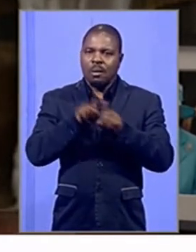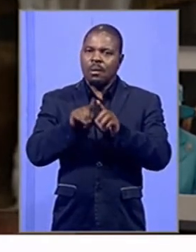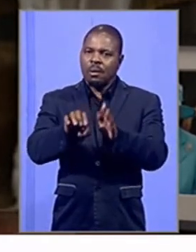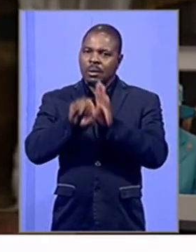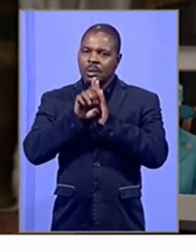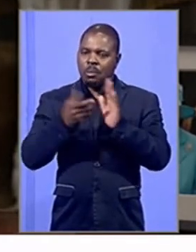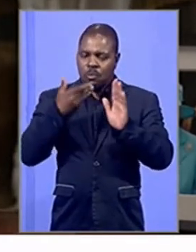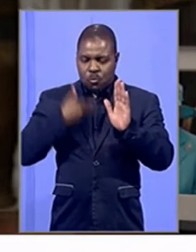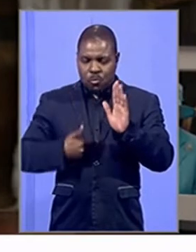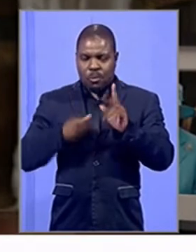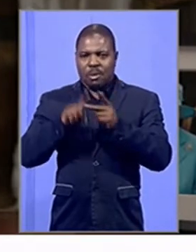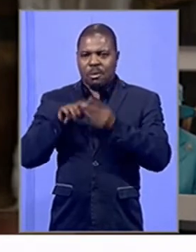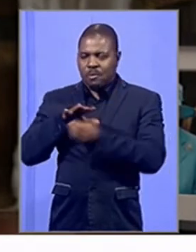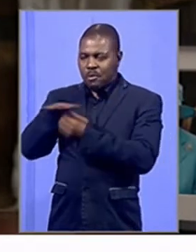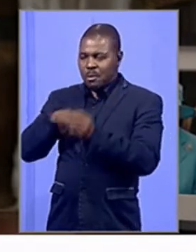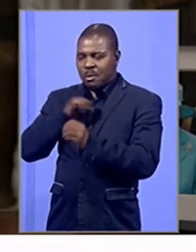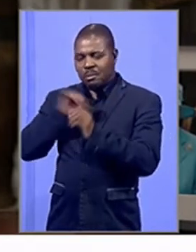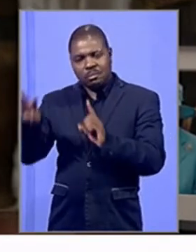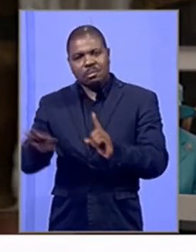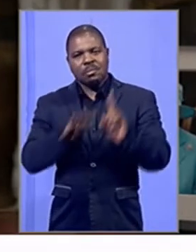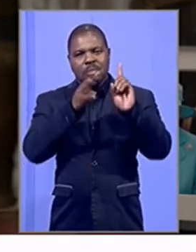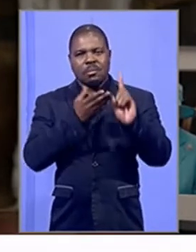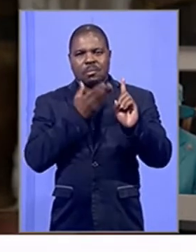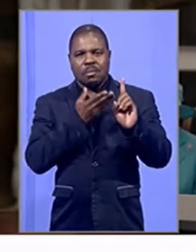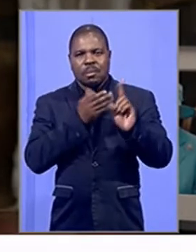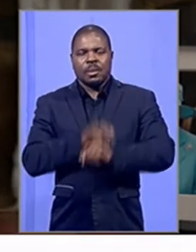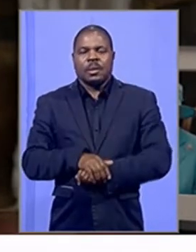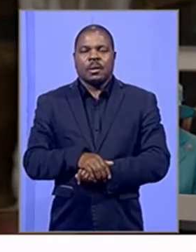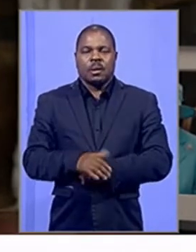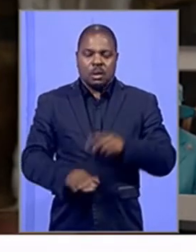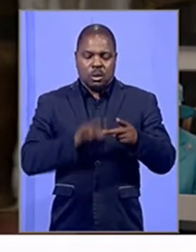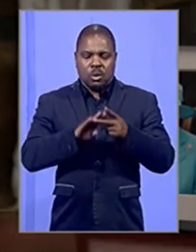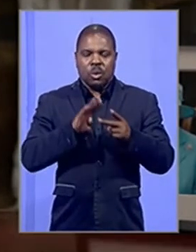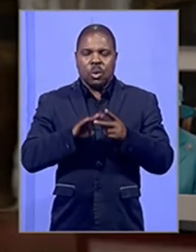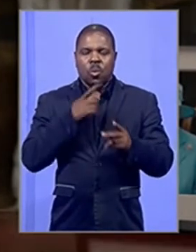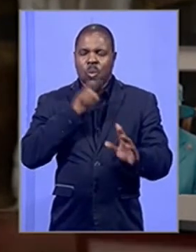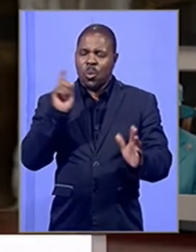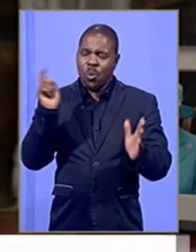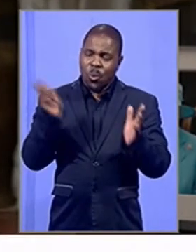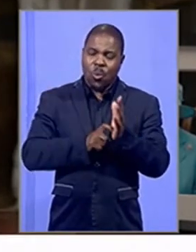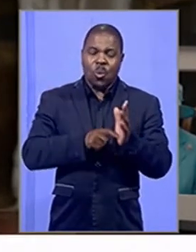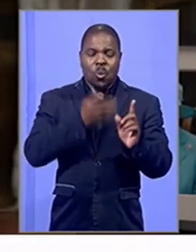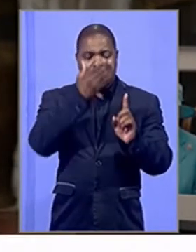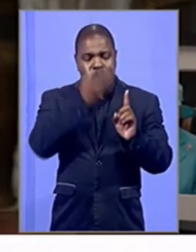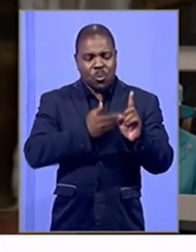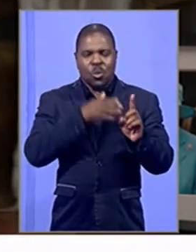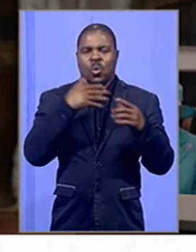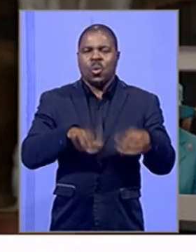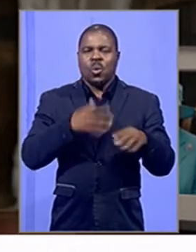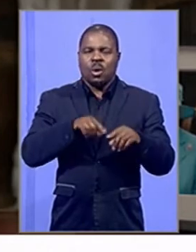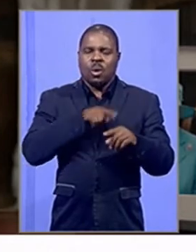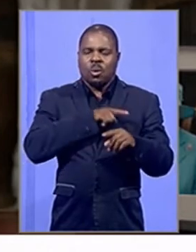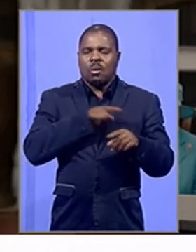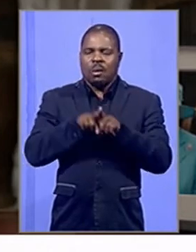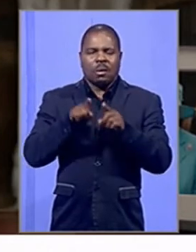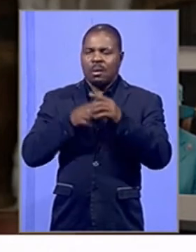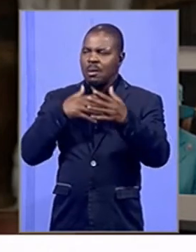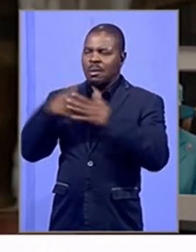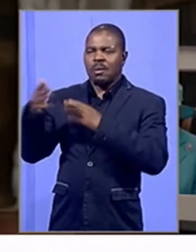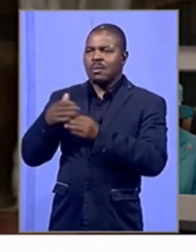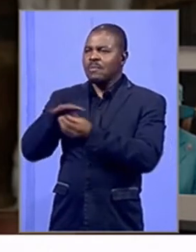me and to all my family. And we owe her the most heartfelt debt any family could